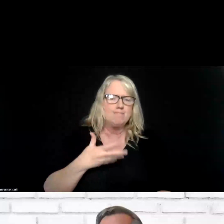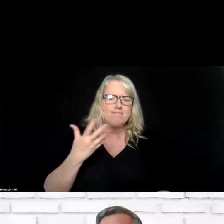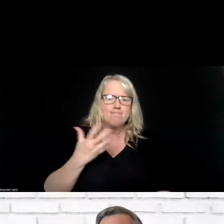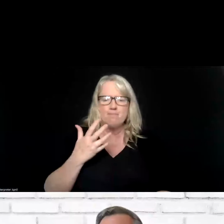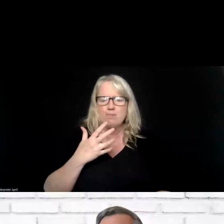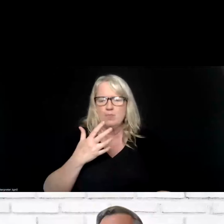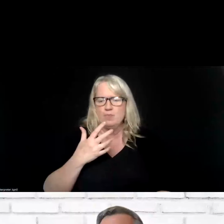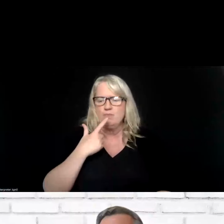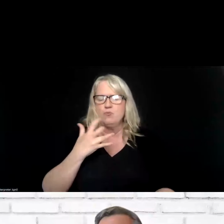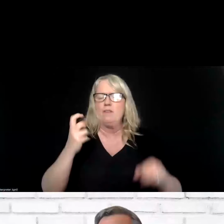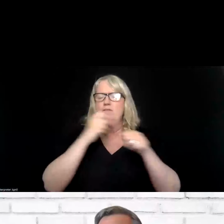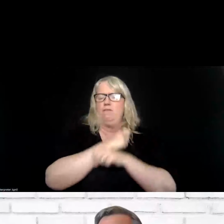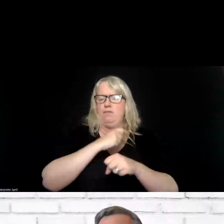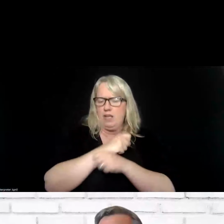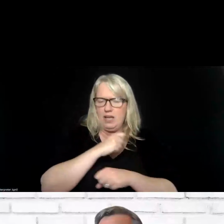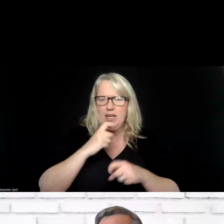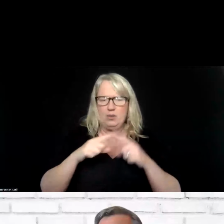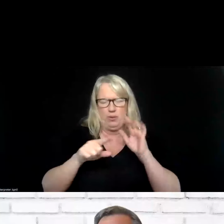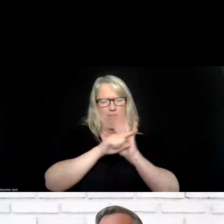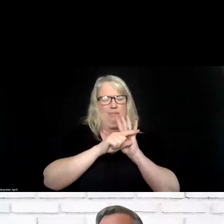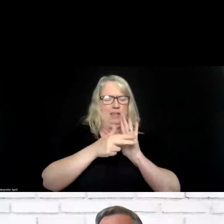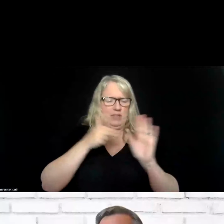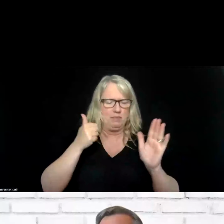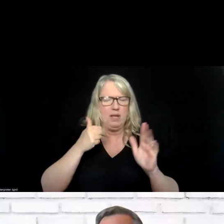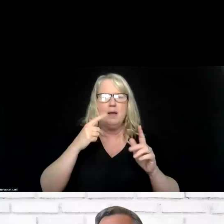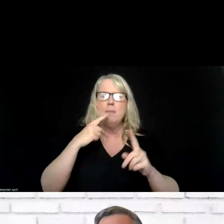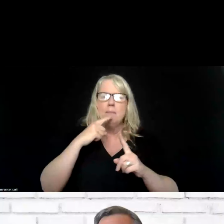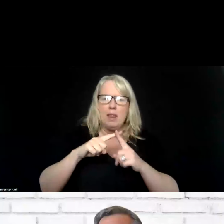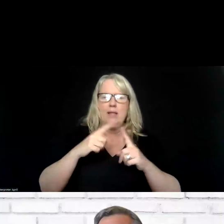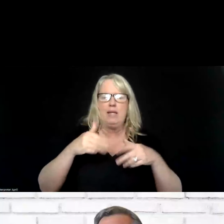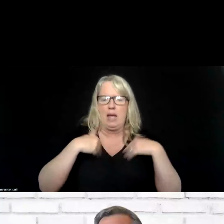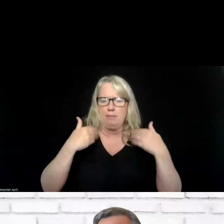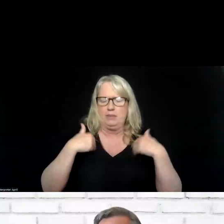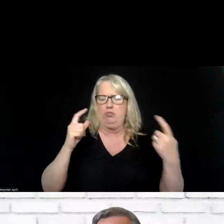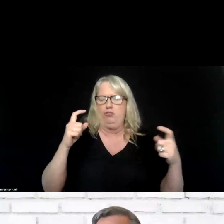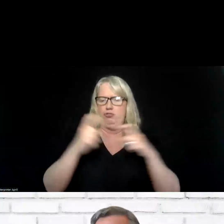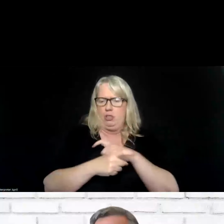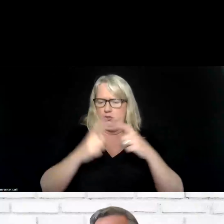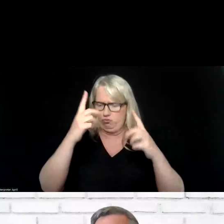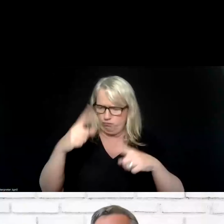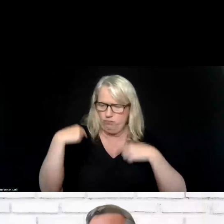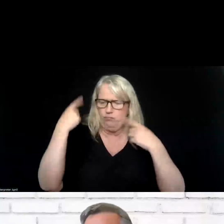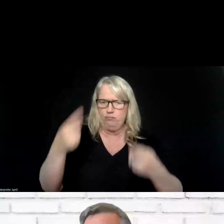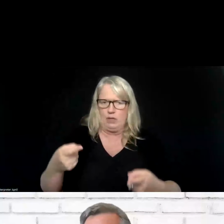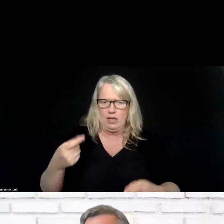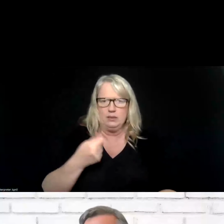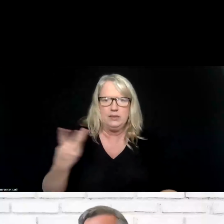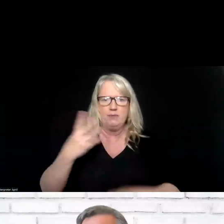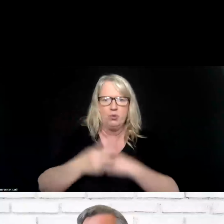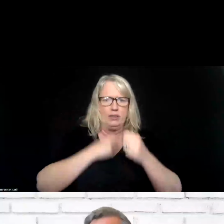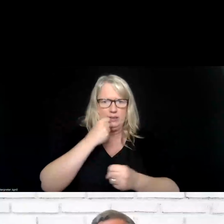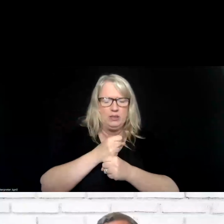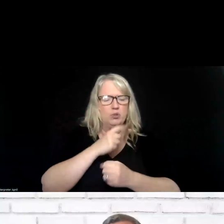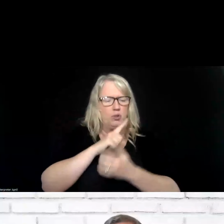taking that fight of working against that stigma, but also some happiness to see change over the past several years in at least the things that I